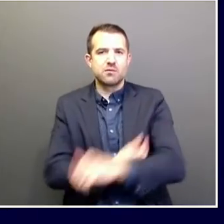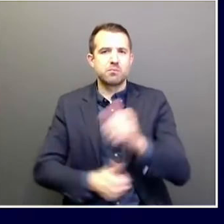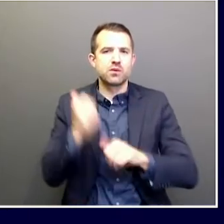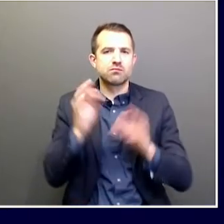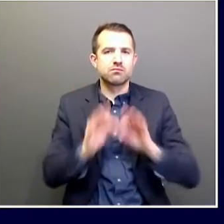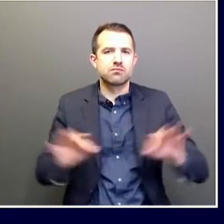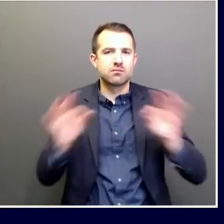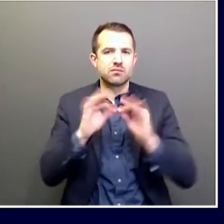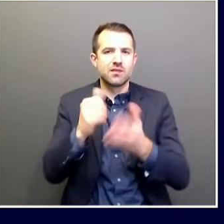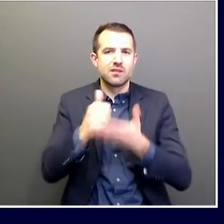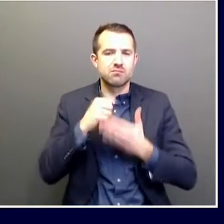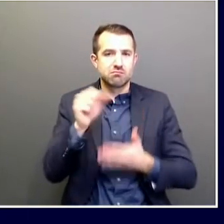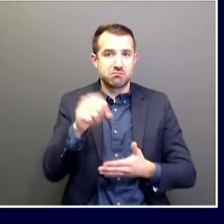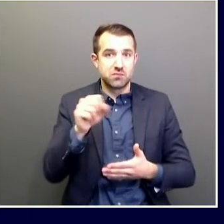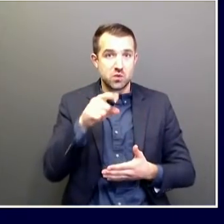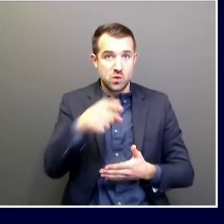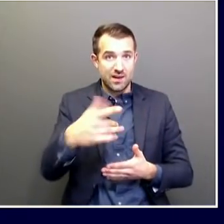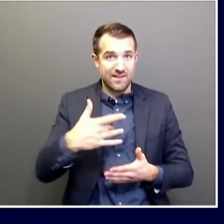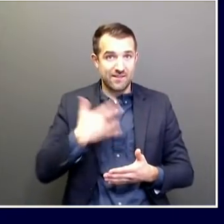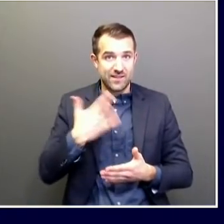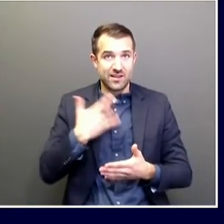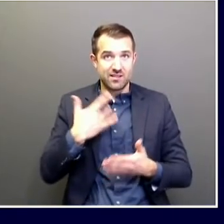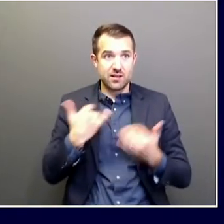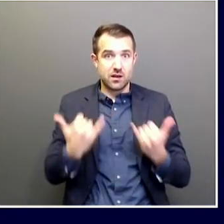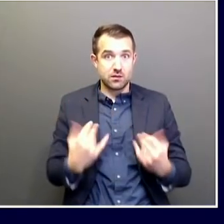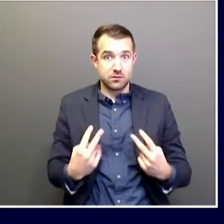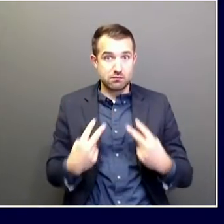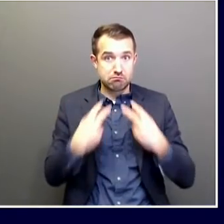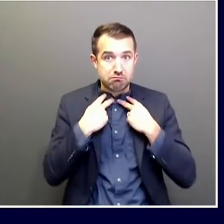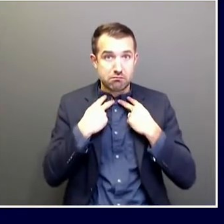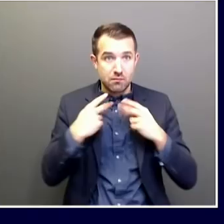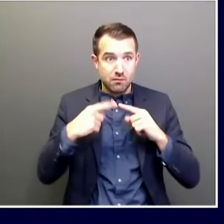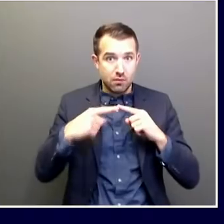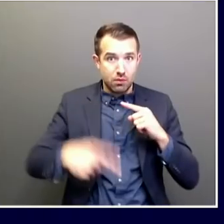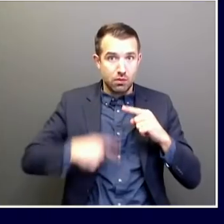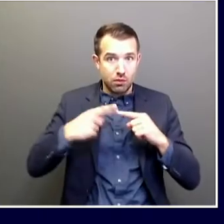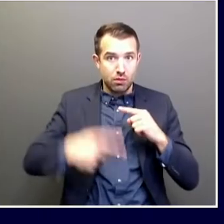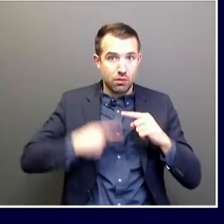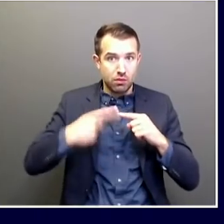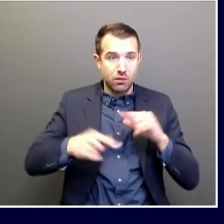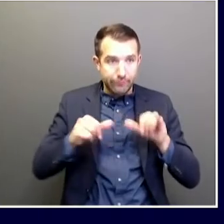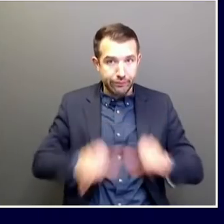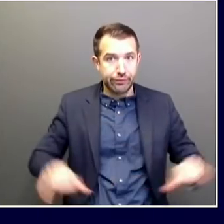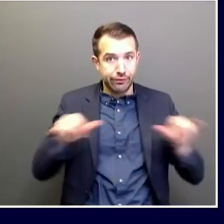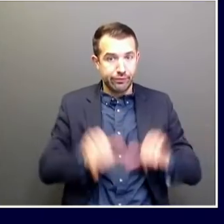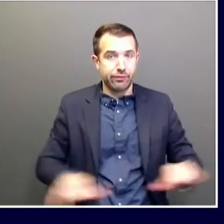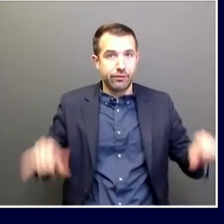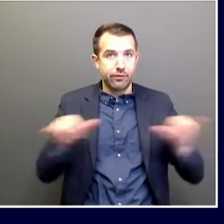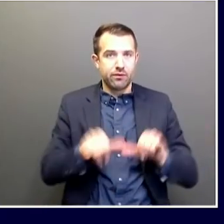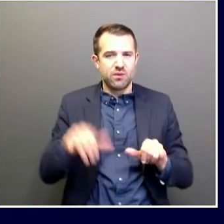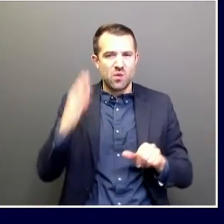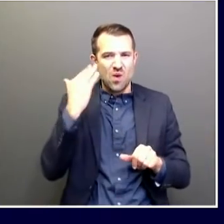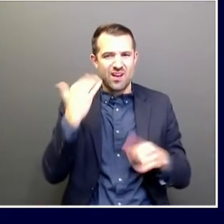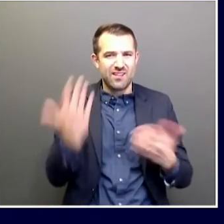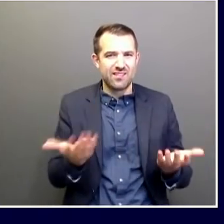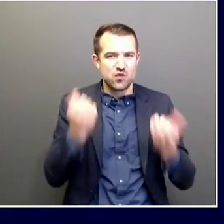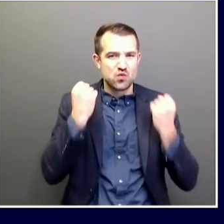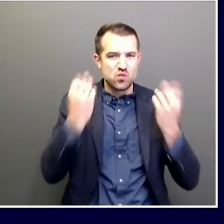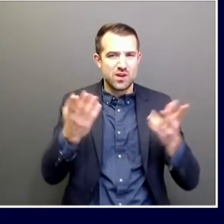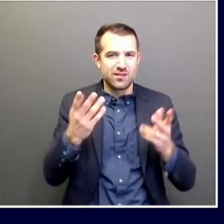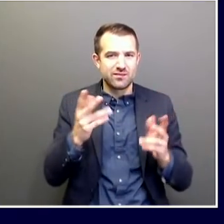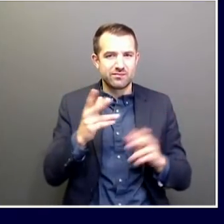of precarious position if there still remains significant groups of people that are unvaccinated?